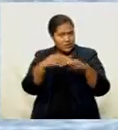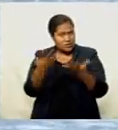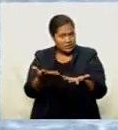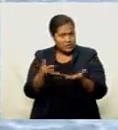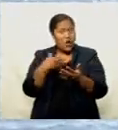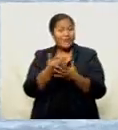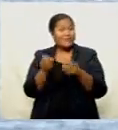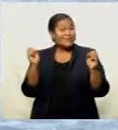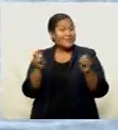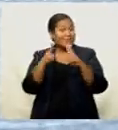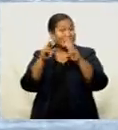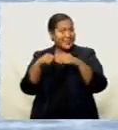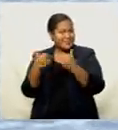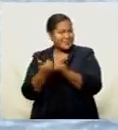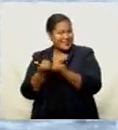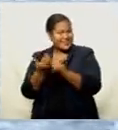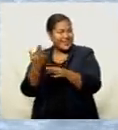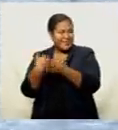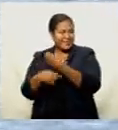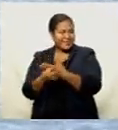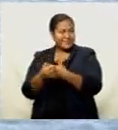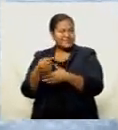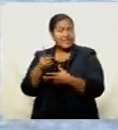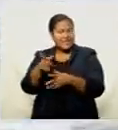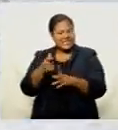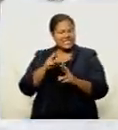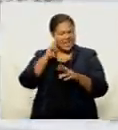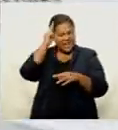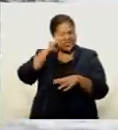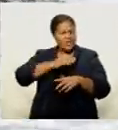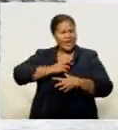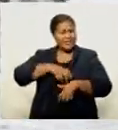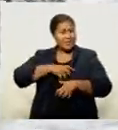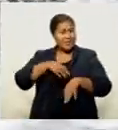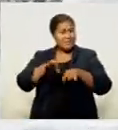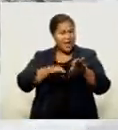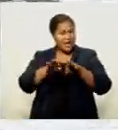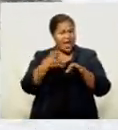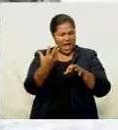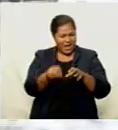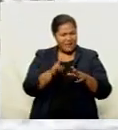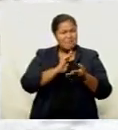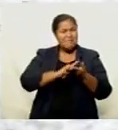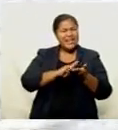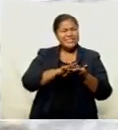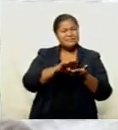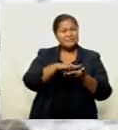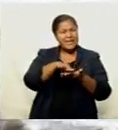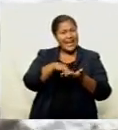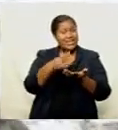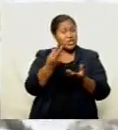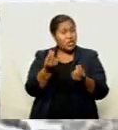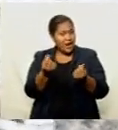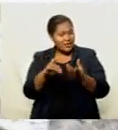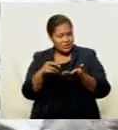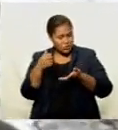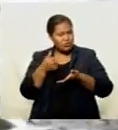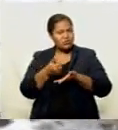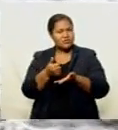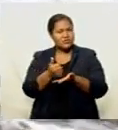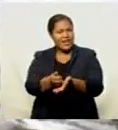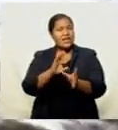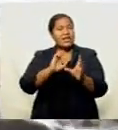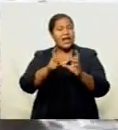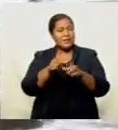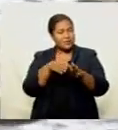Paris Agreement. He adds the National Adaptation Plan maps out a multi-billion-dollar effort to strengthen climate resilience. He adds